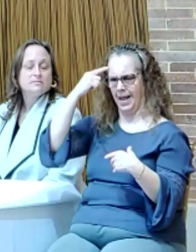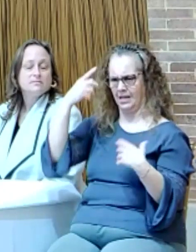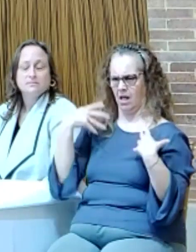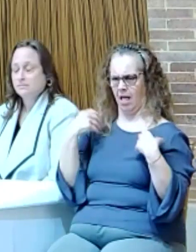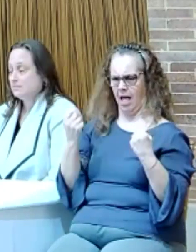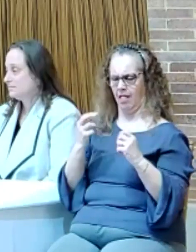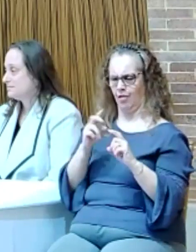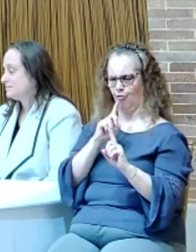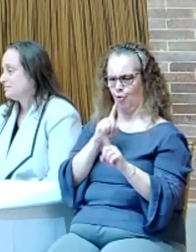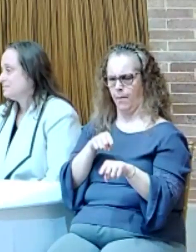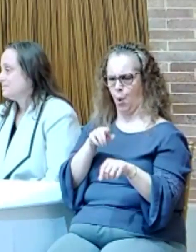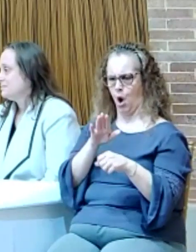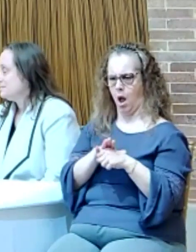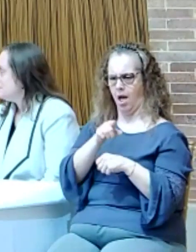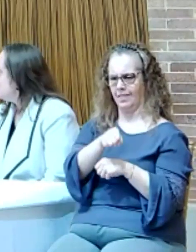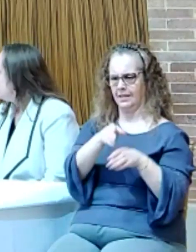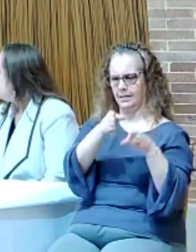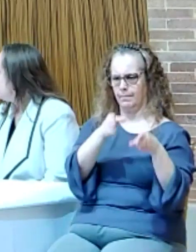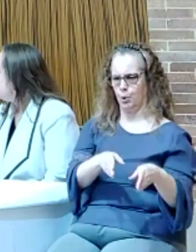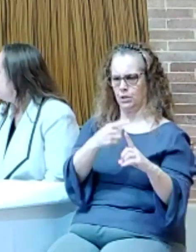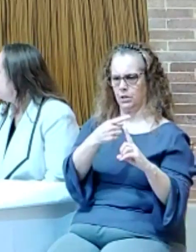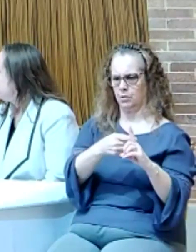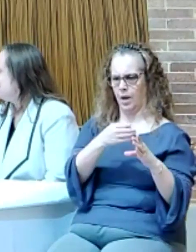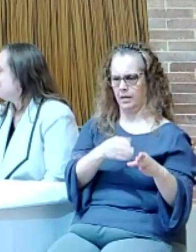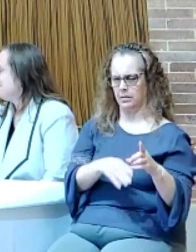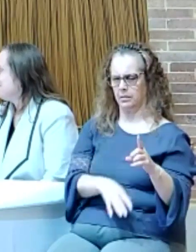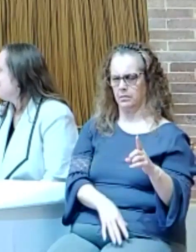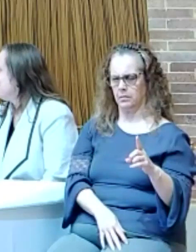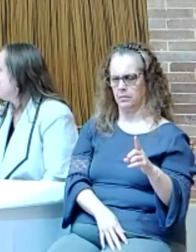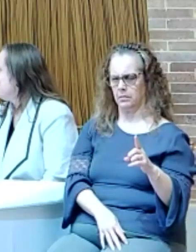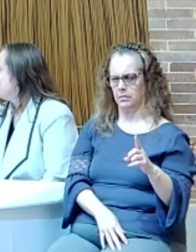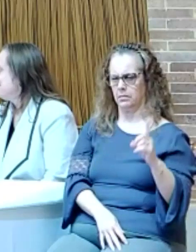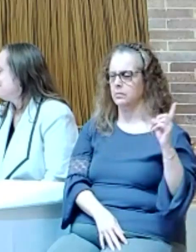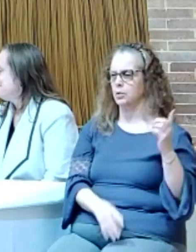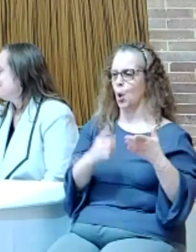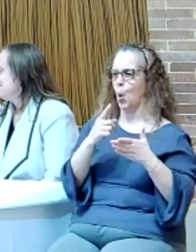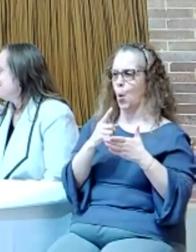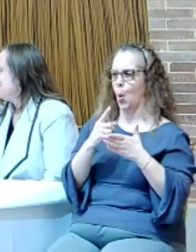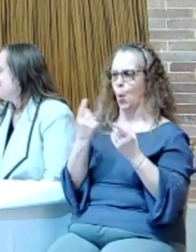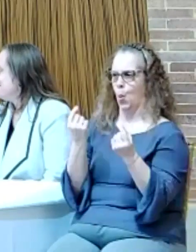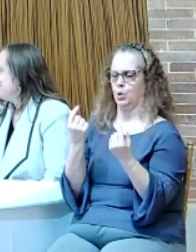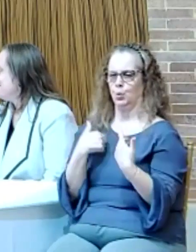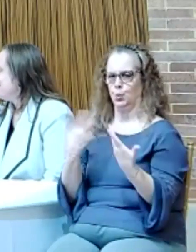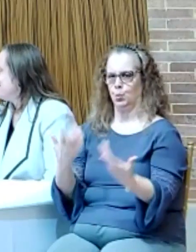report on this tenant what is my